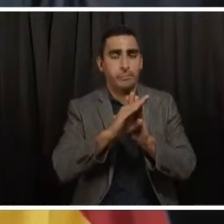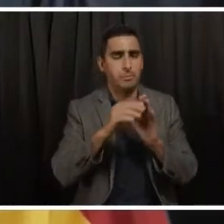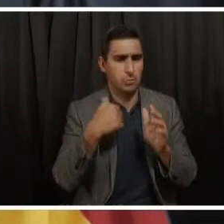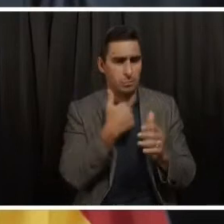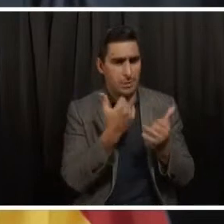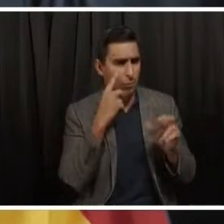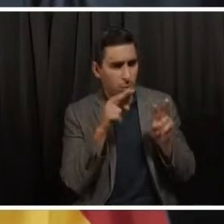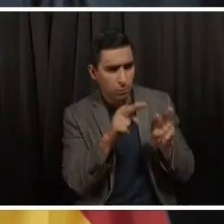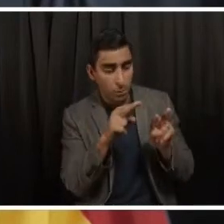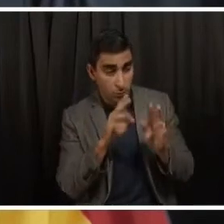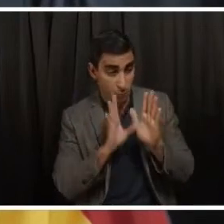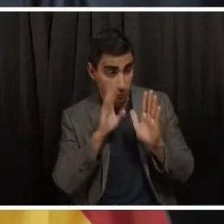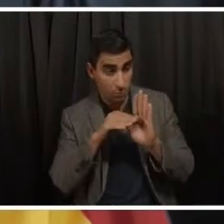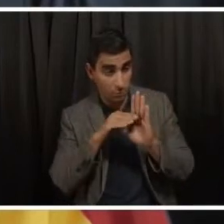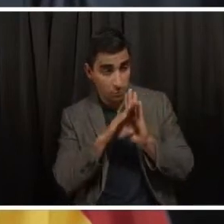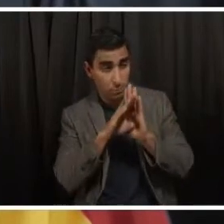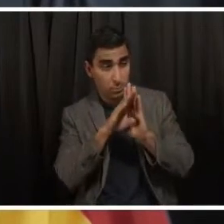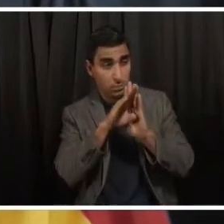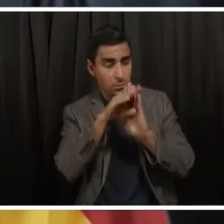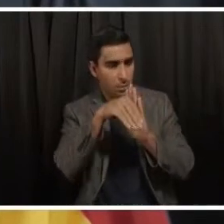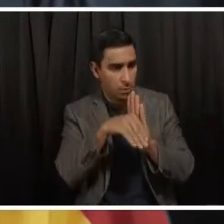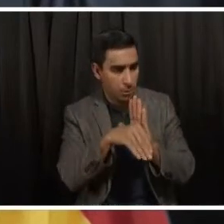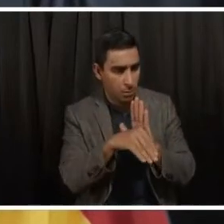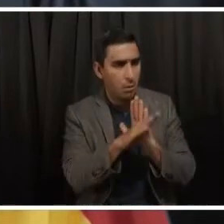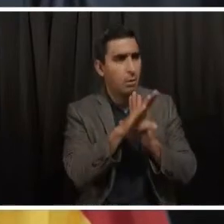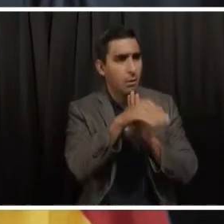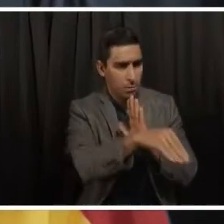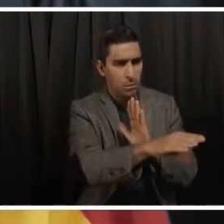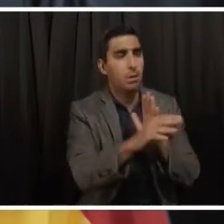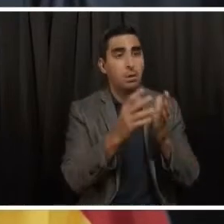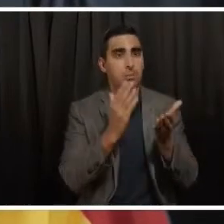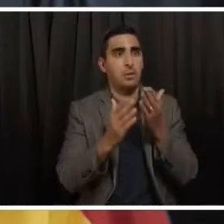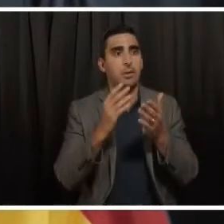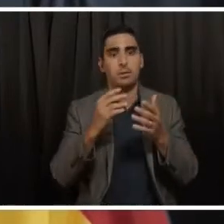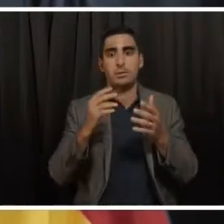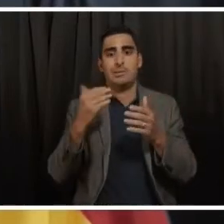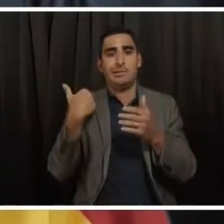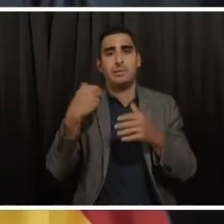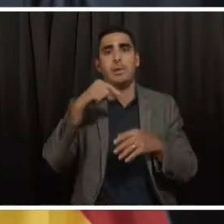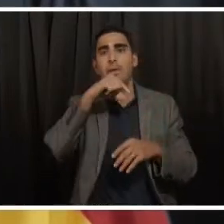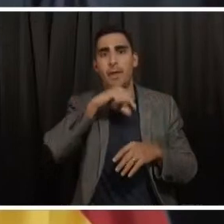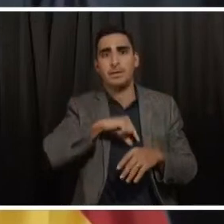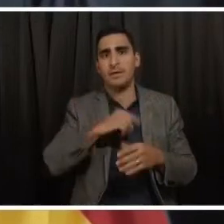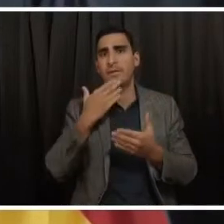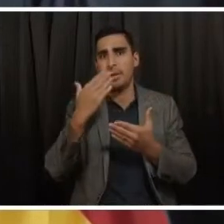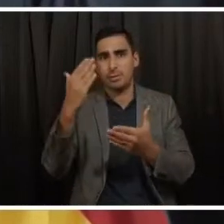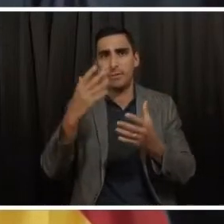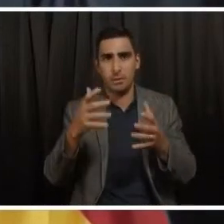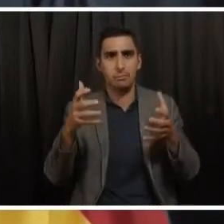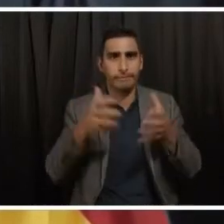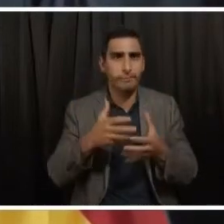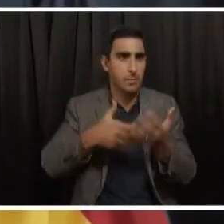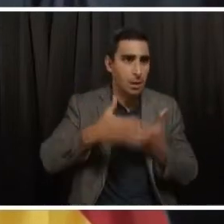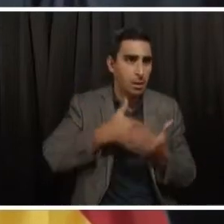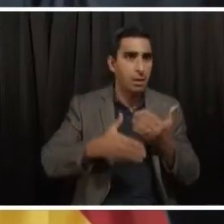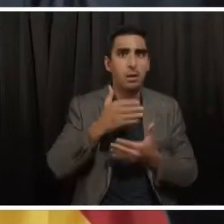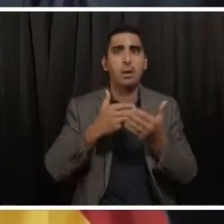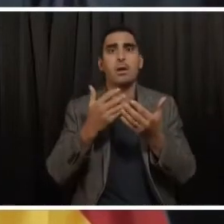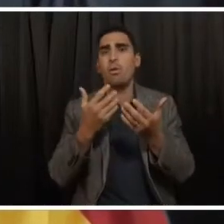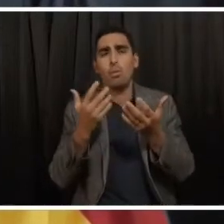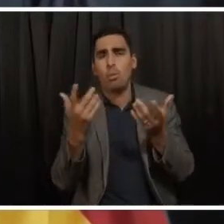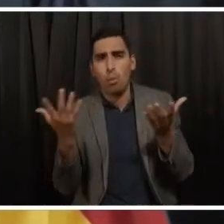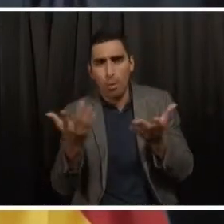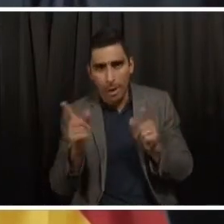days, representing increased gathering, changes in contacts that occurred over the Thanksgiving holiday. You might notice that our cases bounced up a little